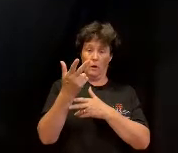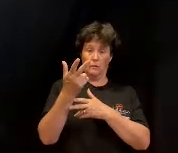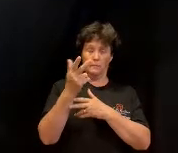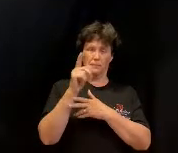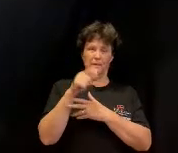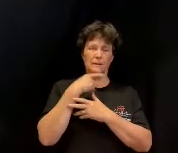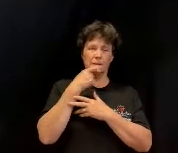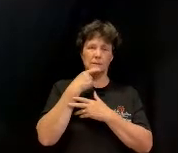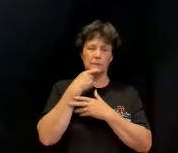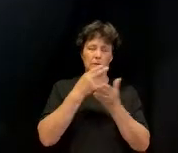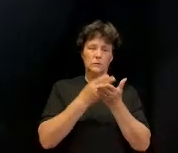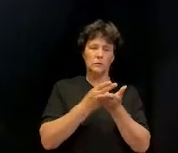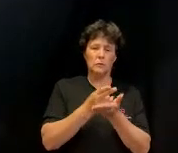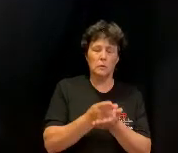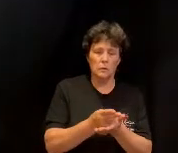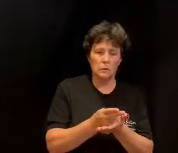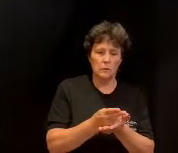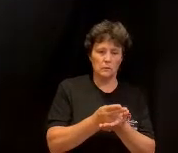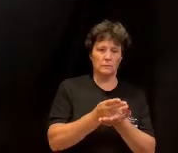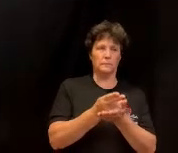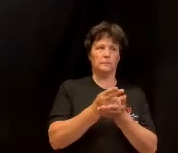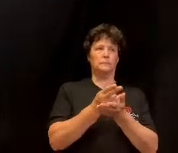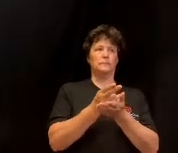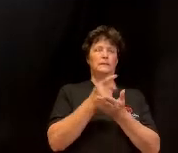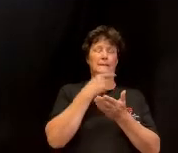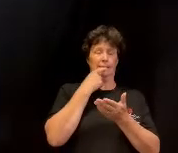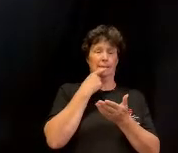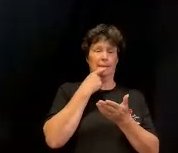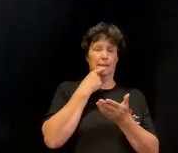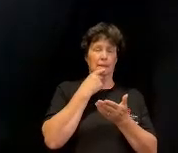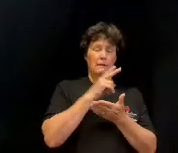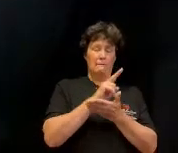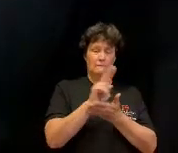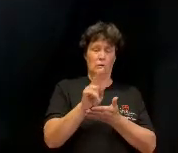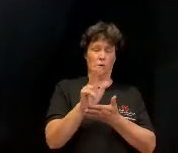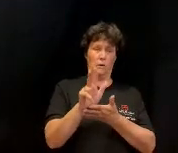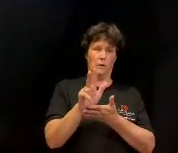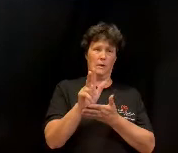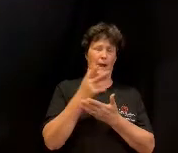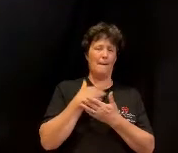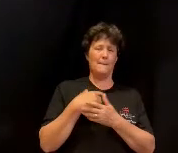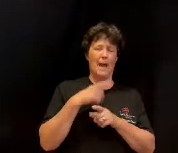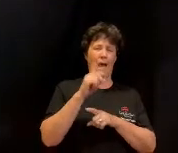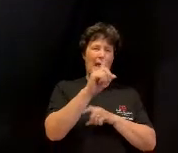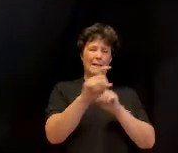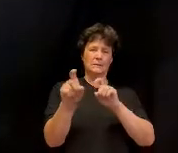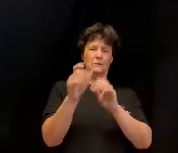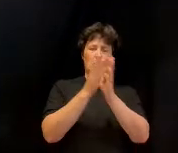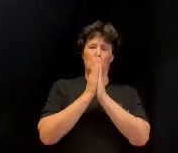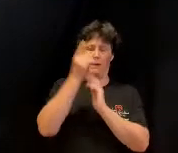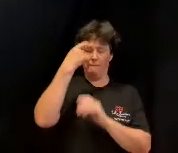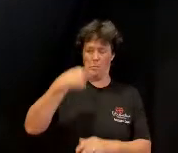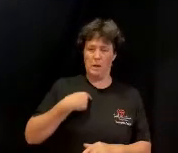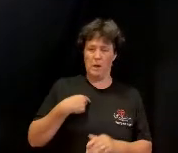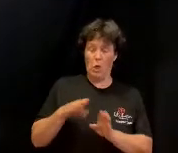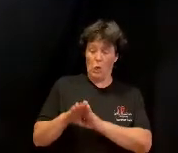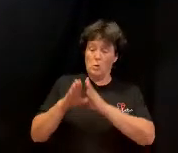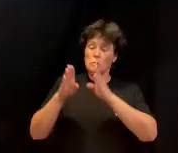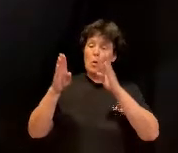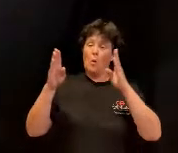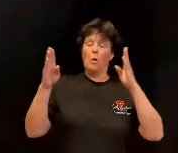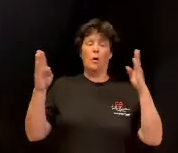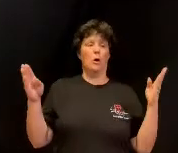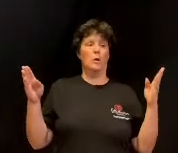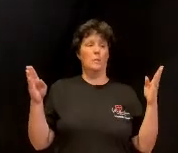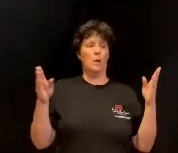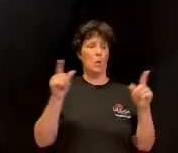speak truth. That's what he says. He says in verse 3, he says, I'm asking that you pray for me that a door would be open for